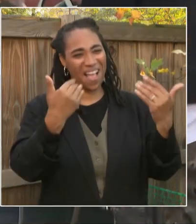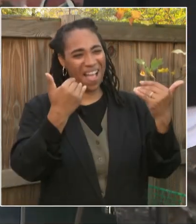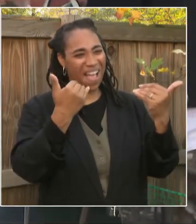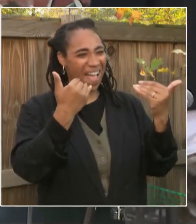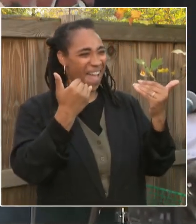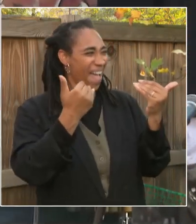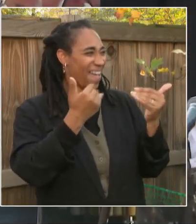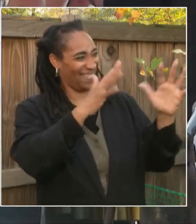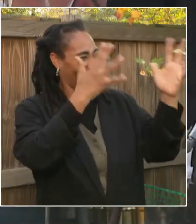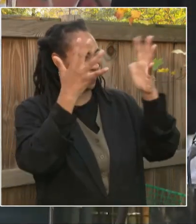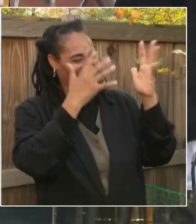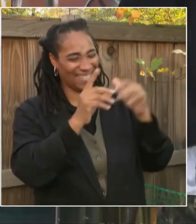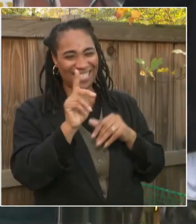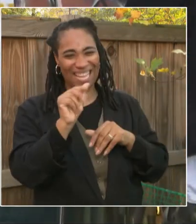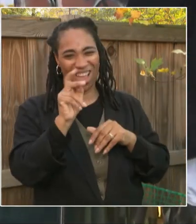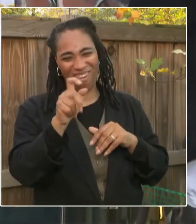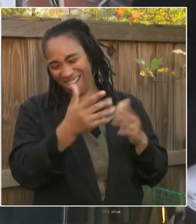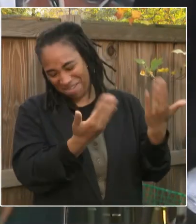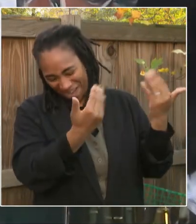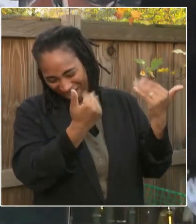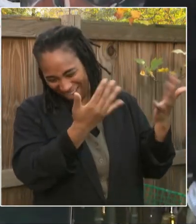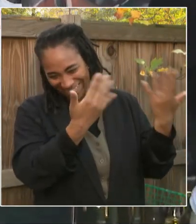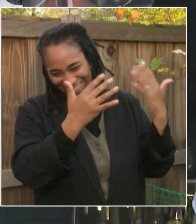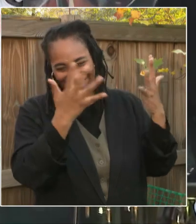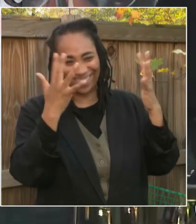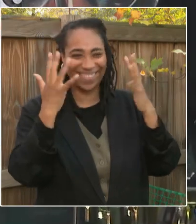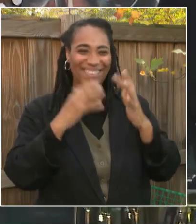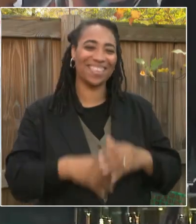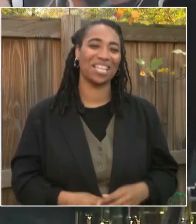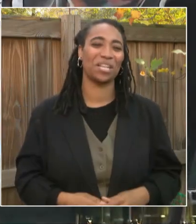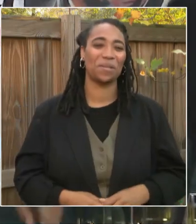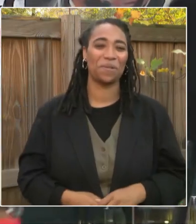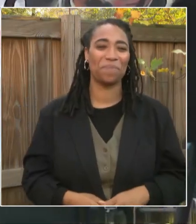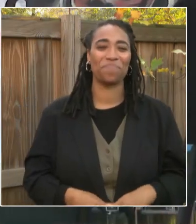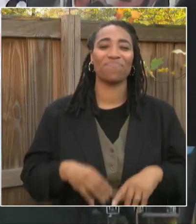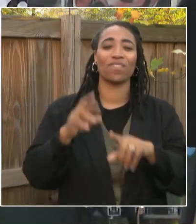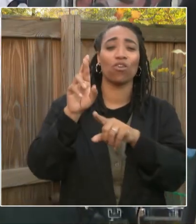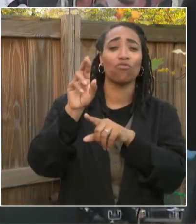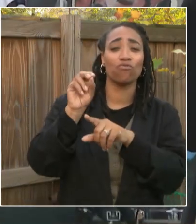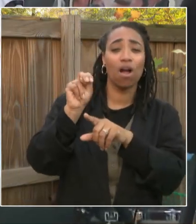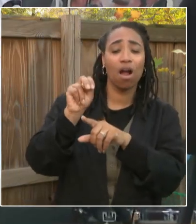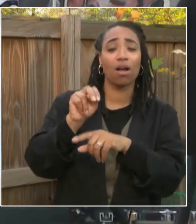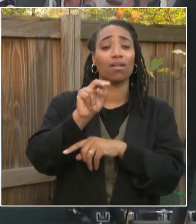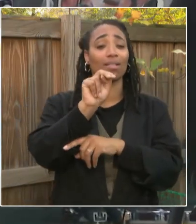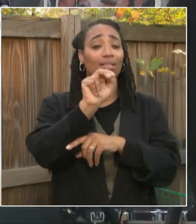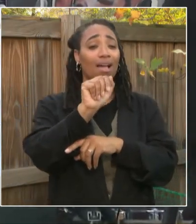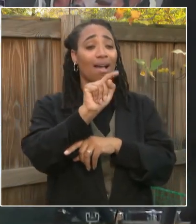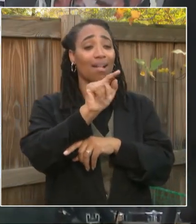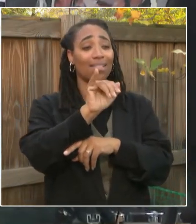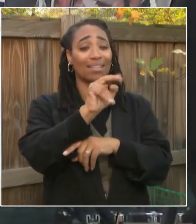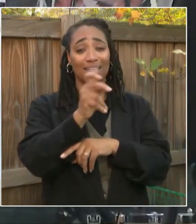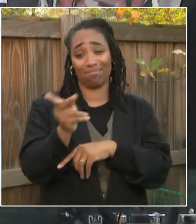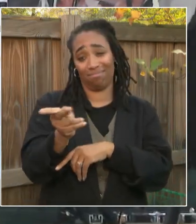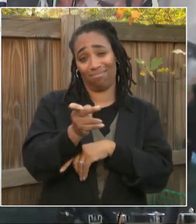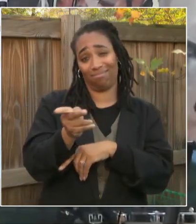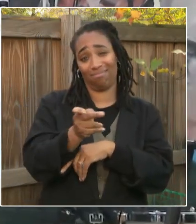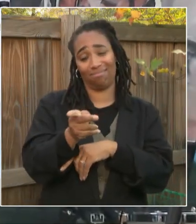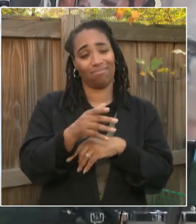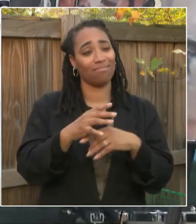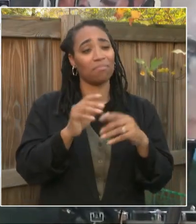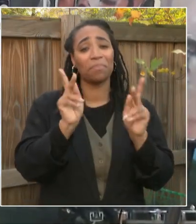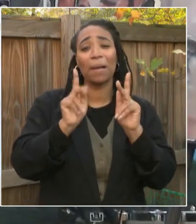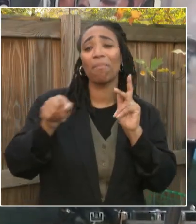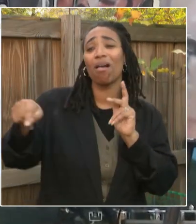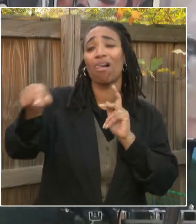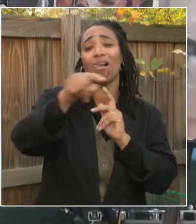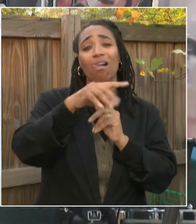Ron Moten and Natalie, Star Stevenson, and my partner Carol, y'all got goosebumps up here. Let me tell you why. We